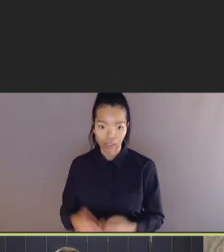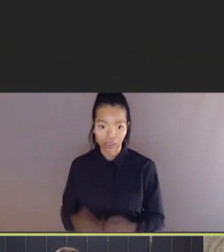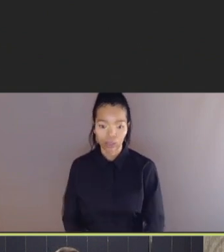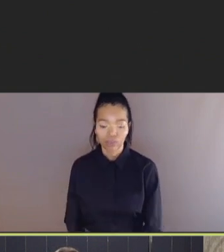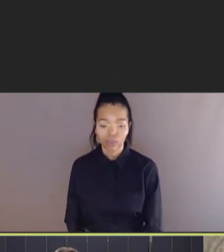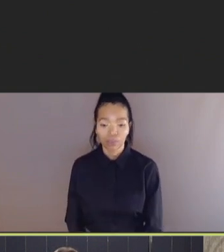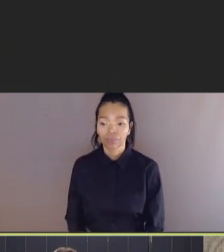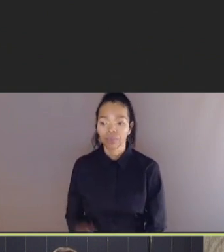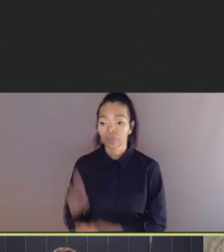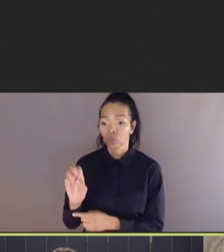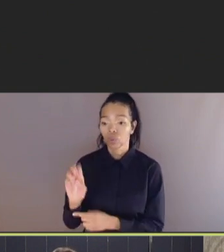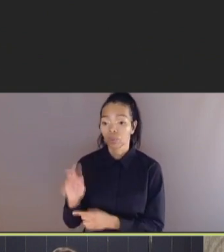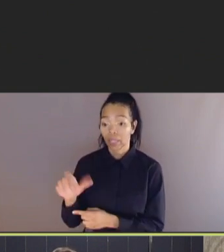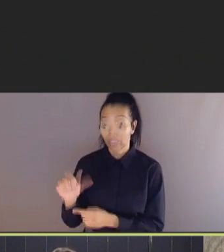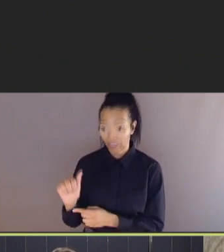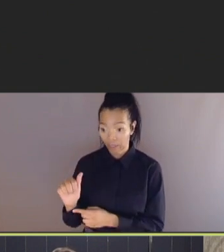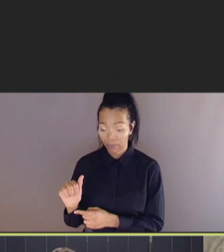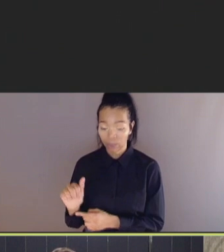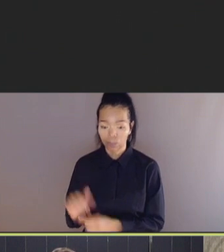Rebecca?